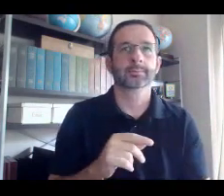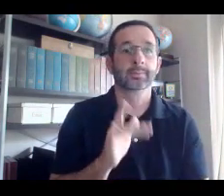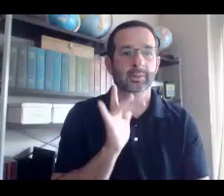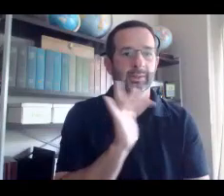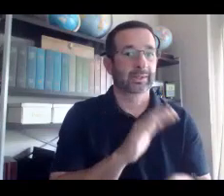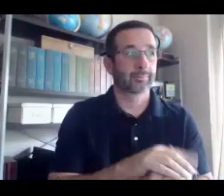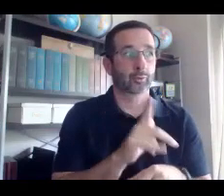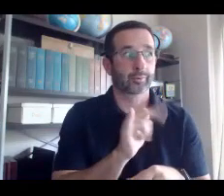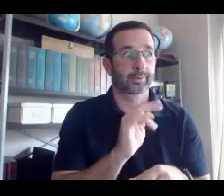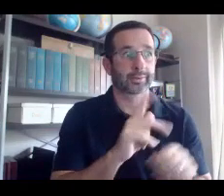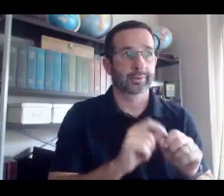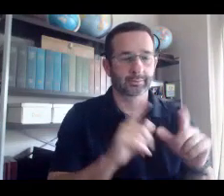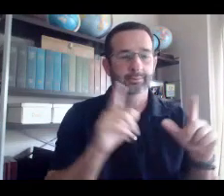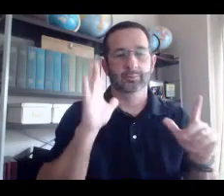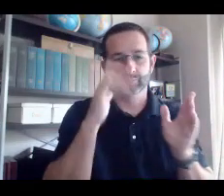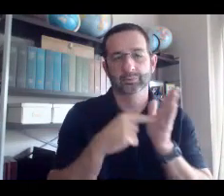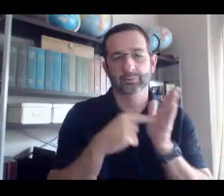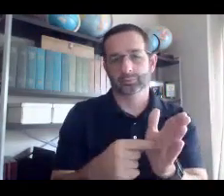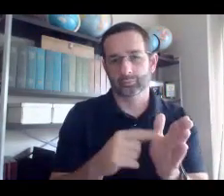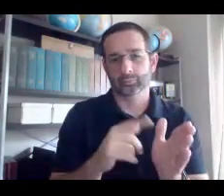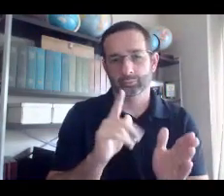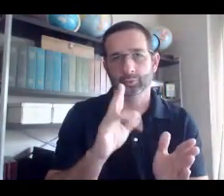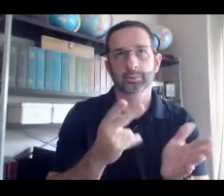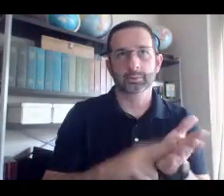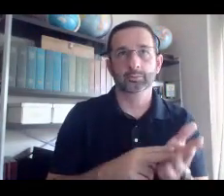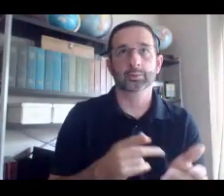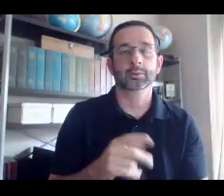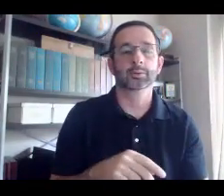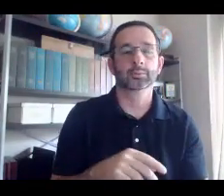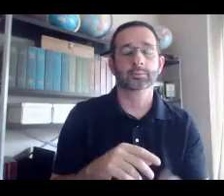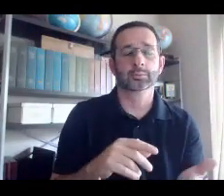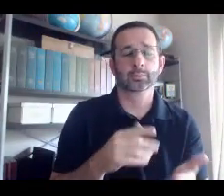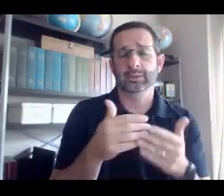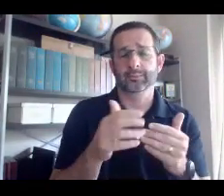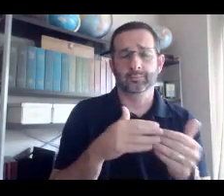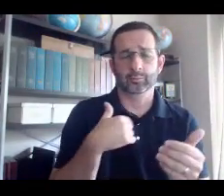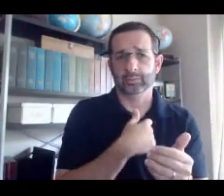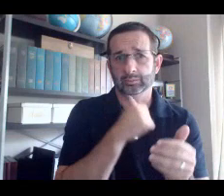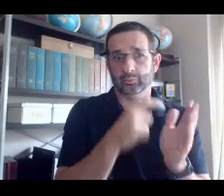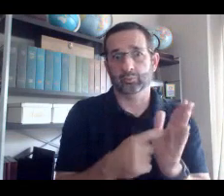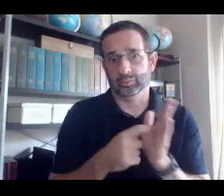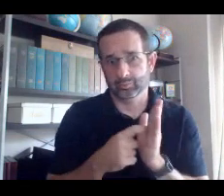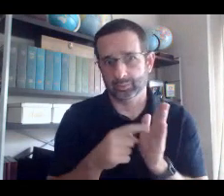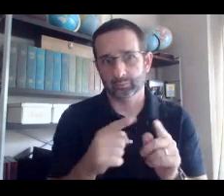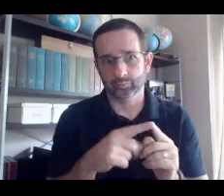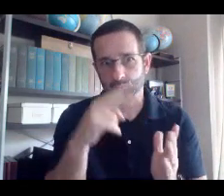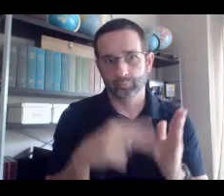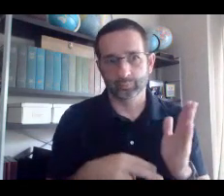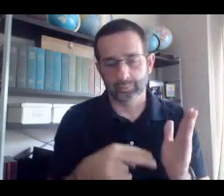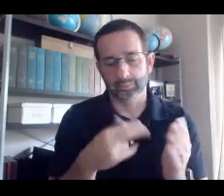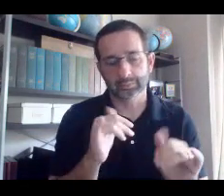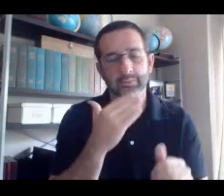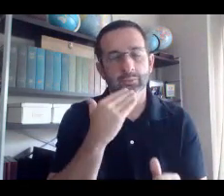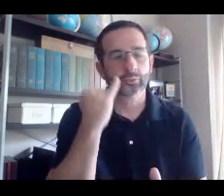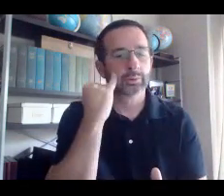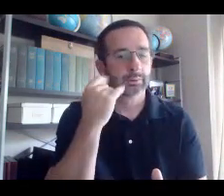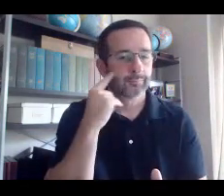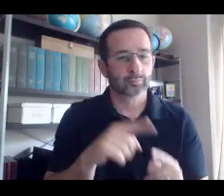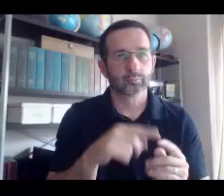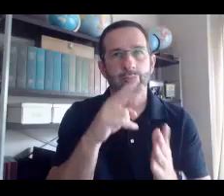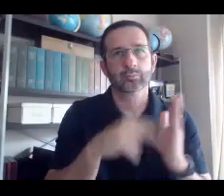see LRP contract signed. You would then click on that link and it'll show you your LRP contract. Even though we